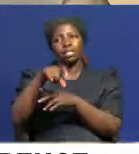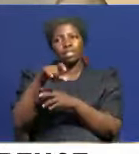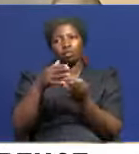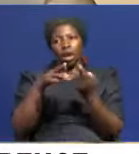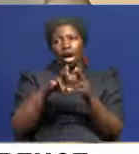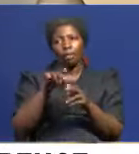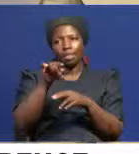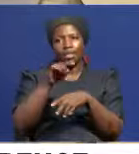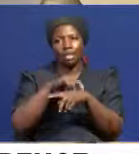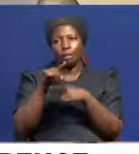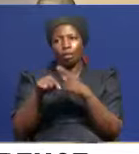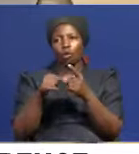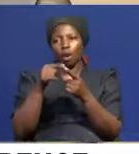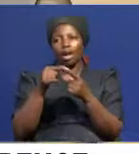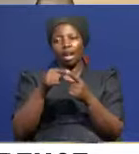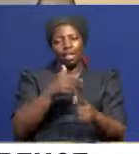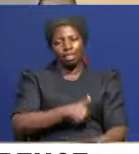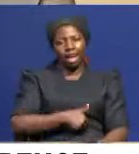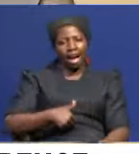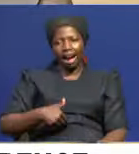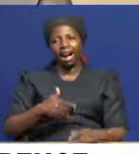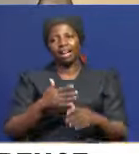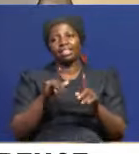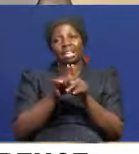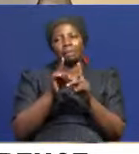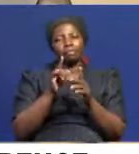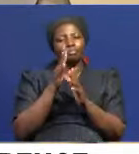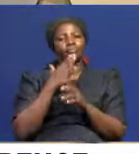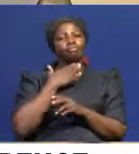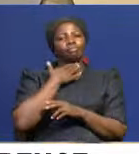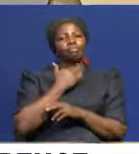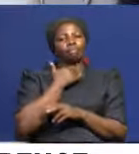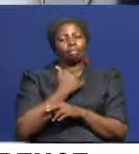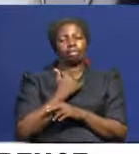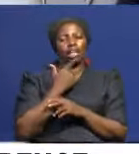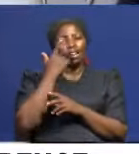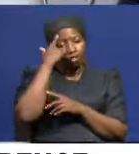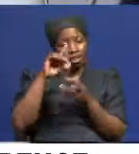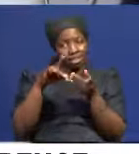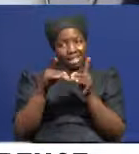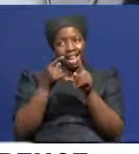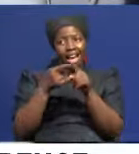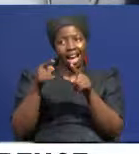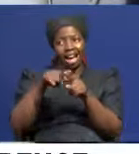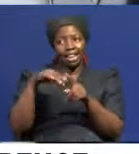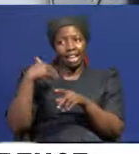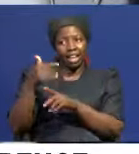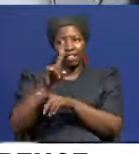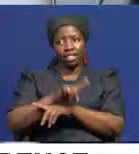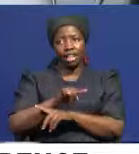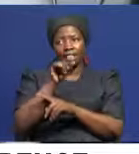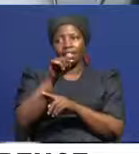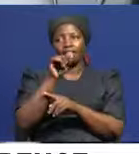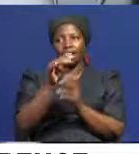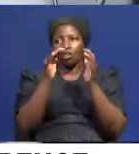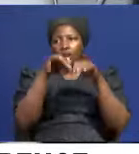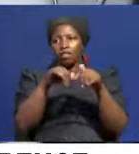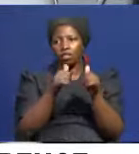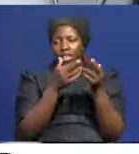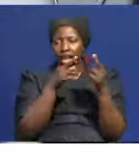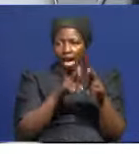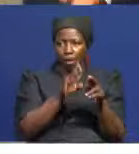era where the hunger and the appetite for data is growing by the day. It is a conference that is taking place